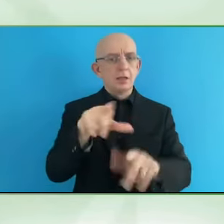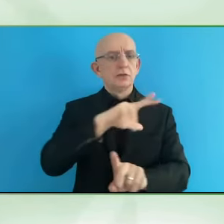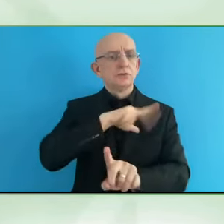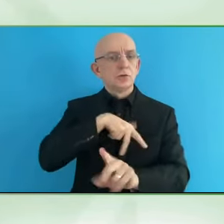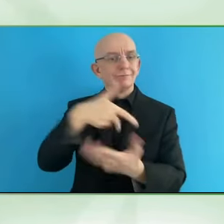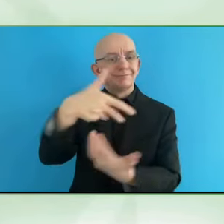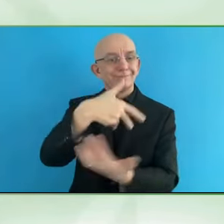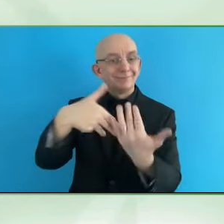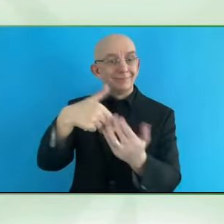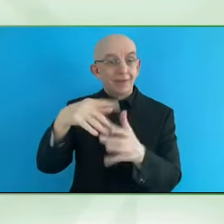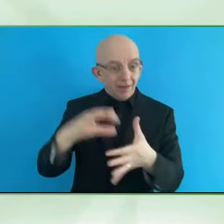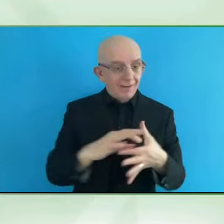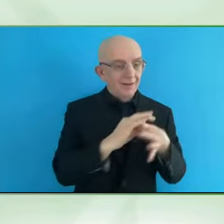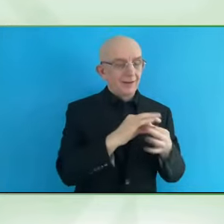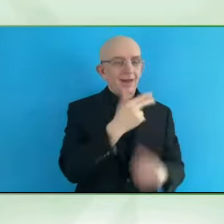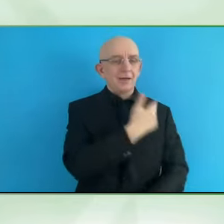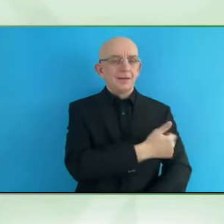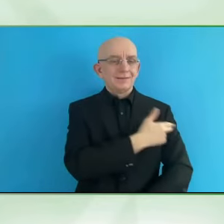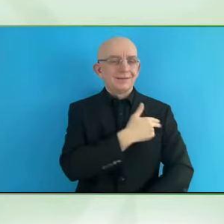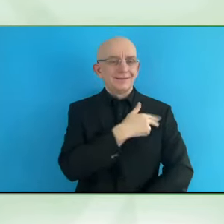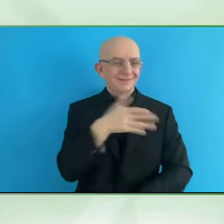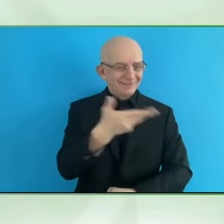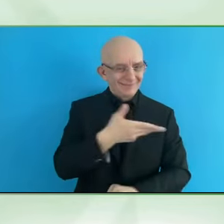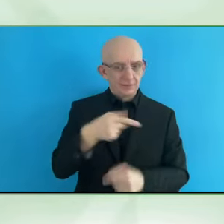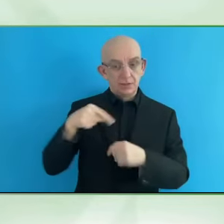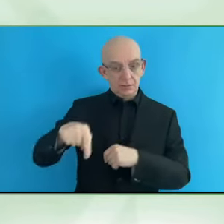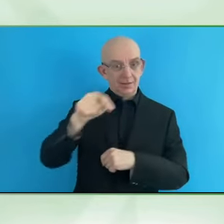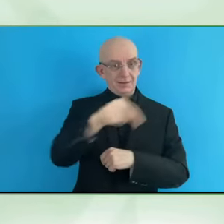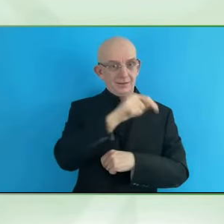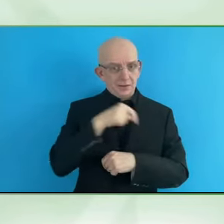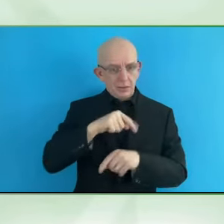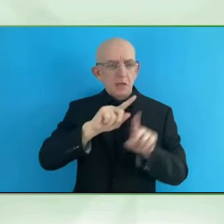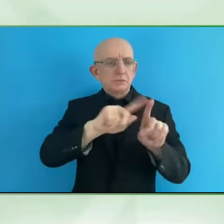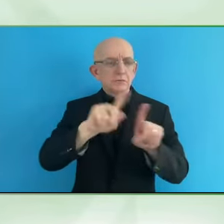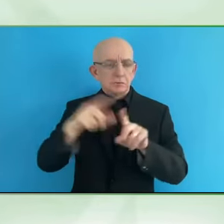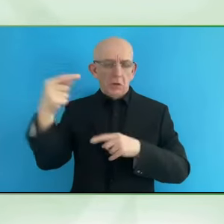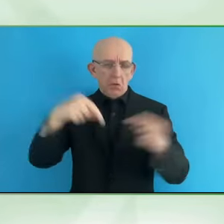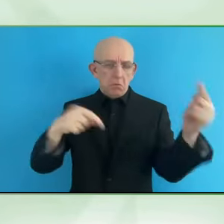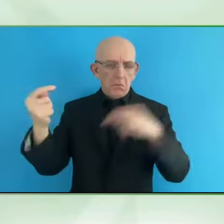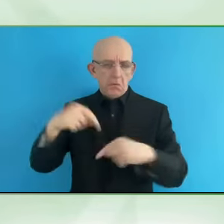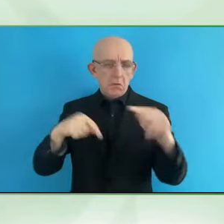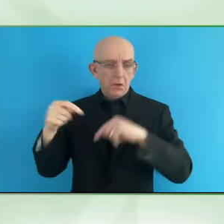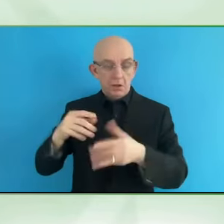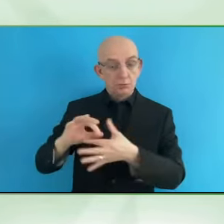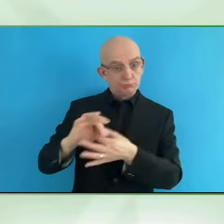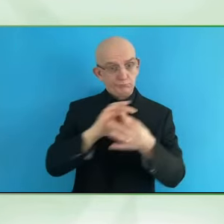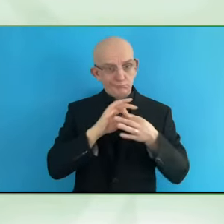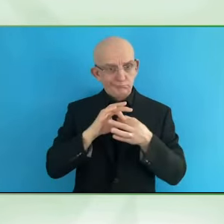children's development. And we've also heard about resources.